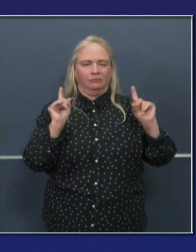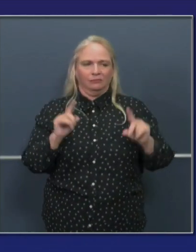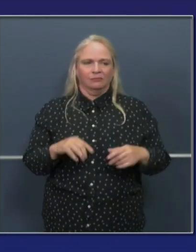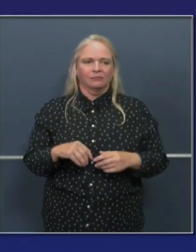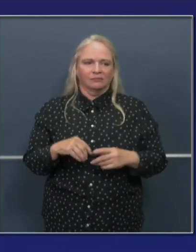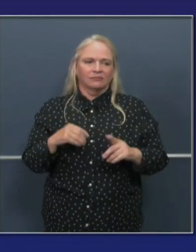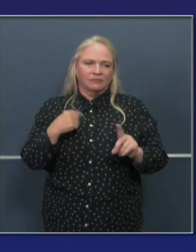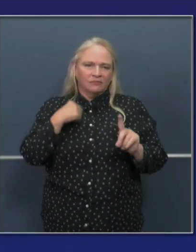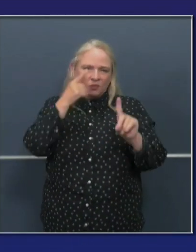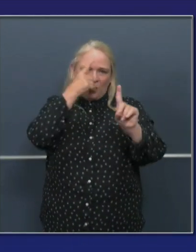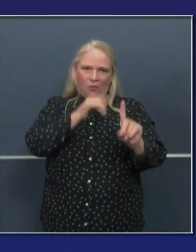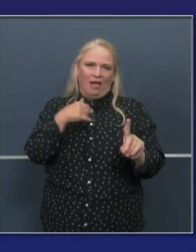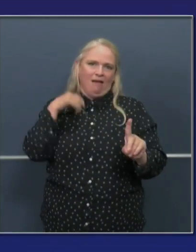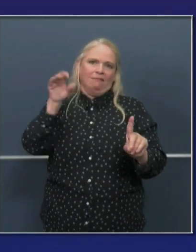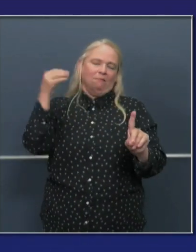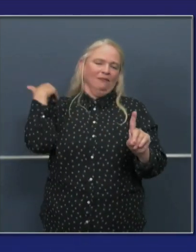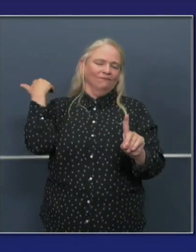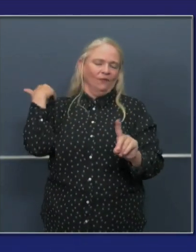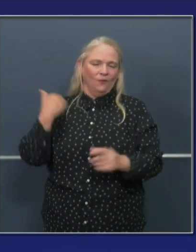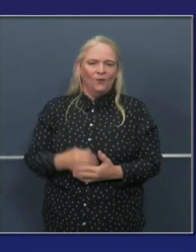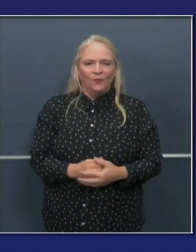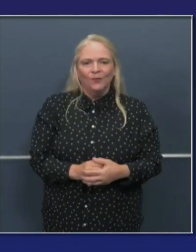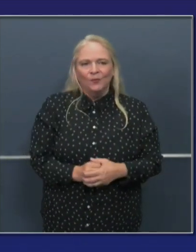goals have to be